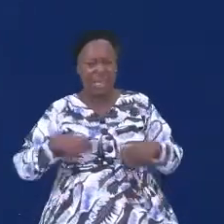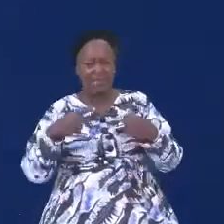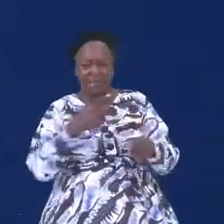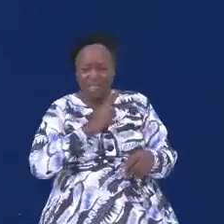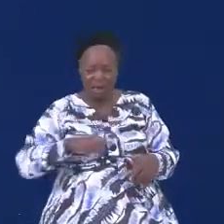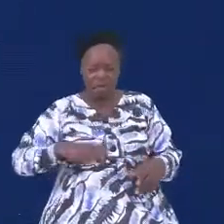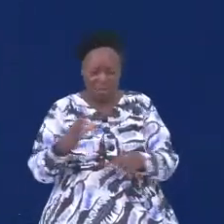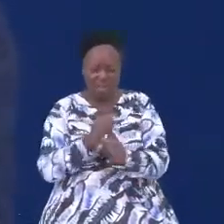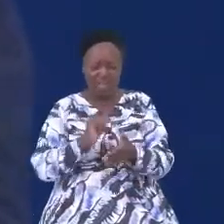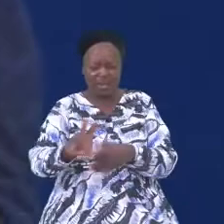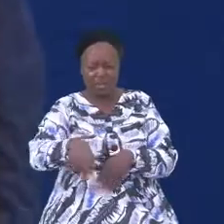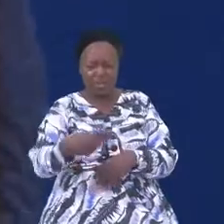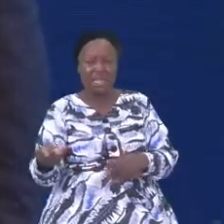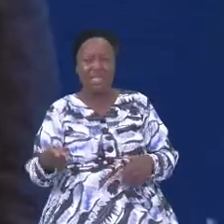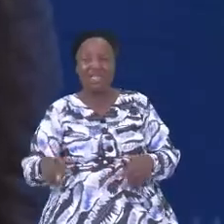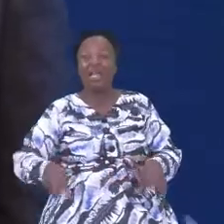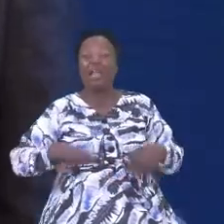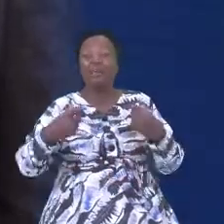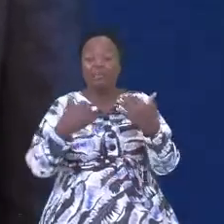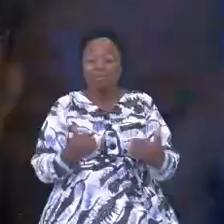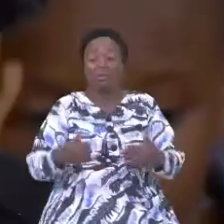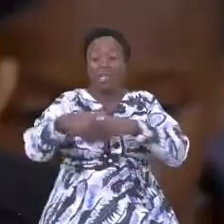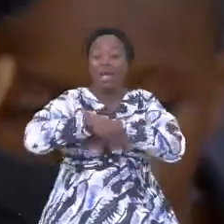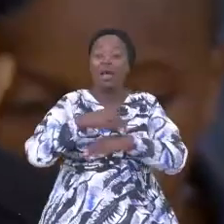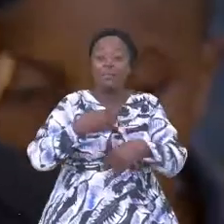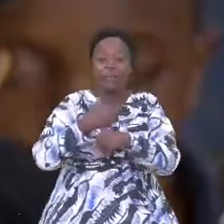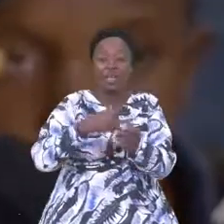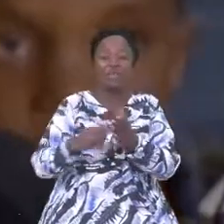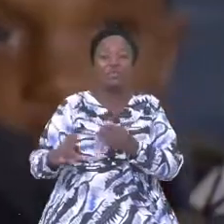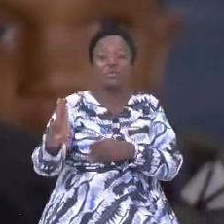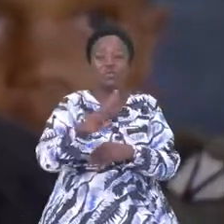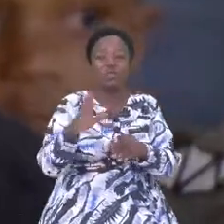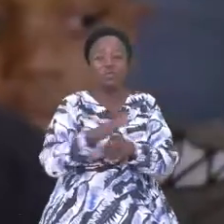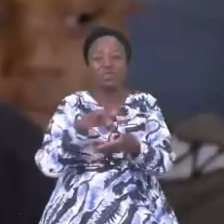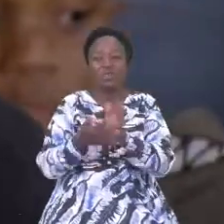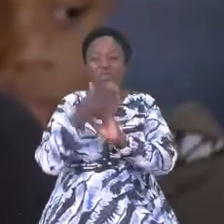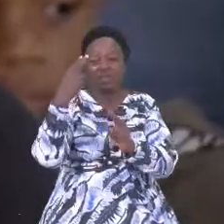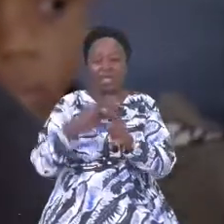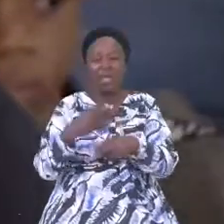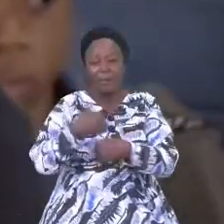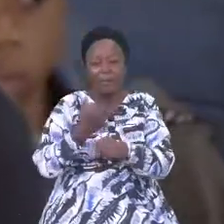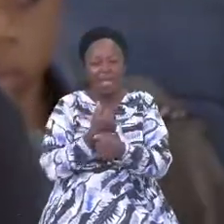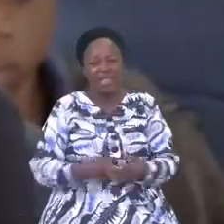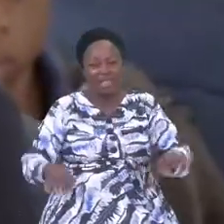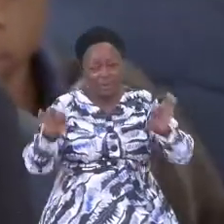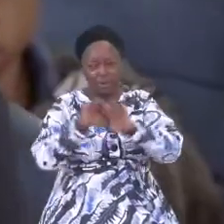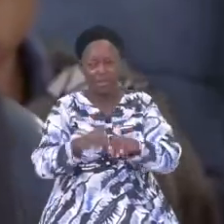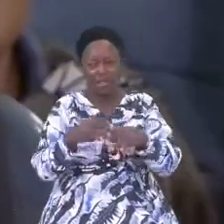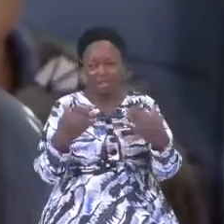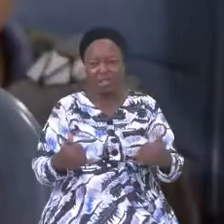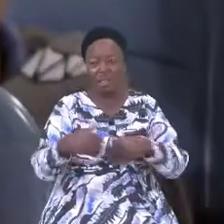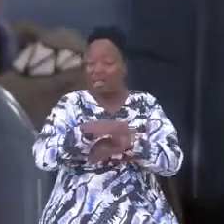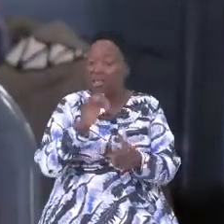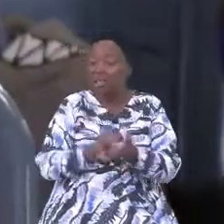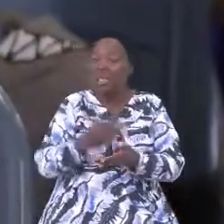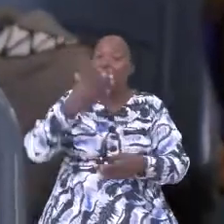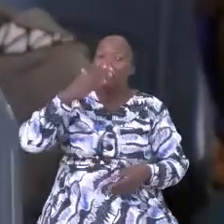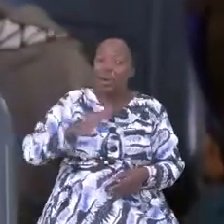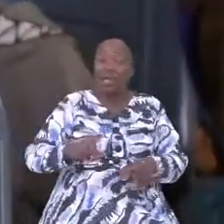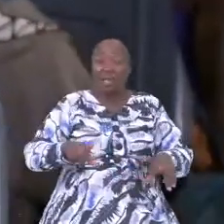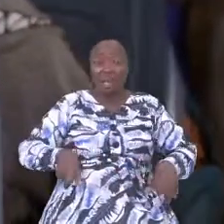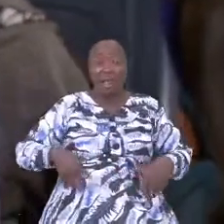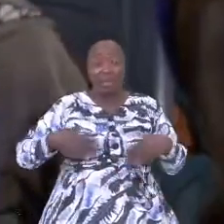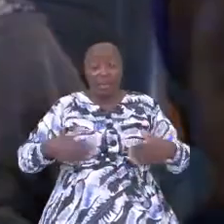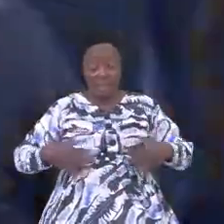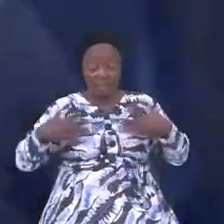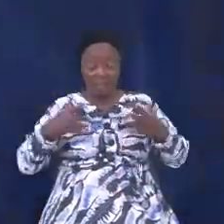life tonight. He'll make you useful. A downtrodden life that amounts to nothing.